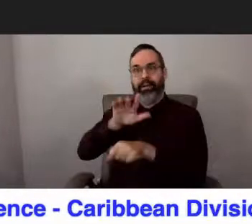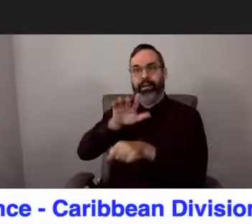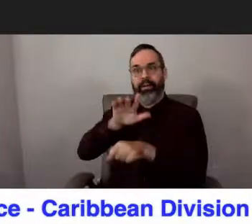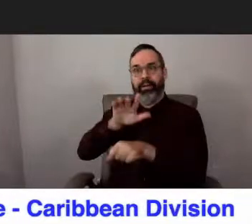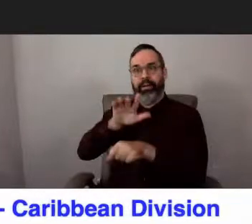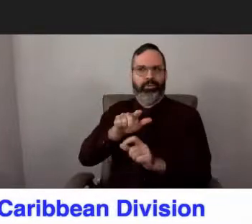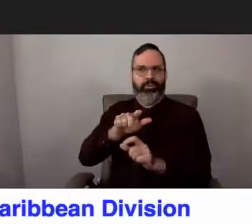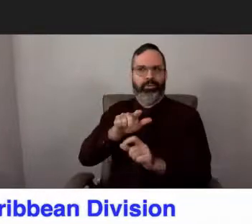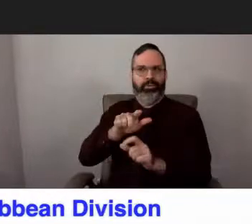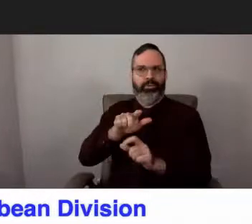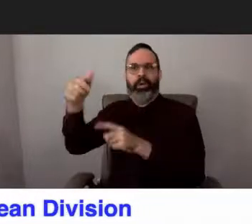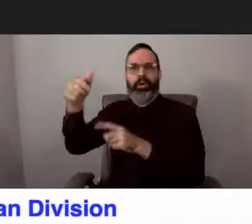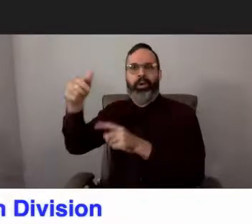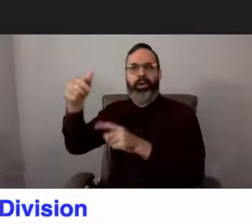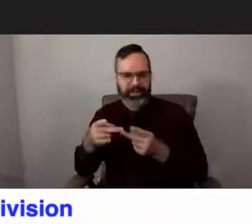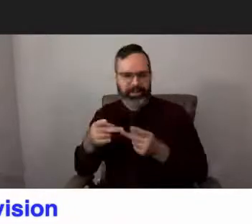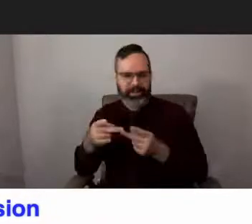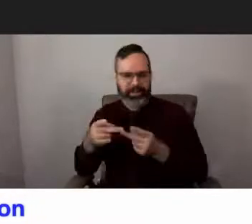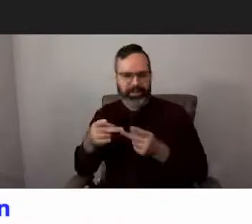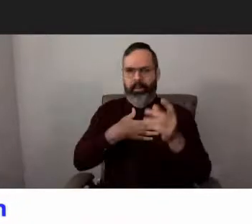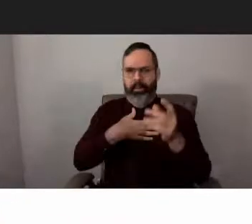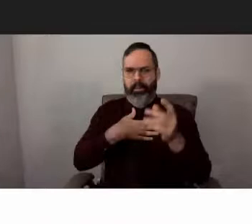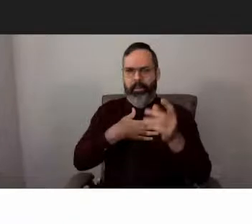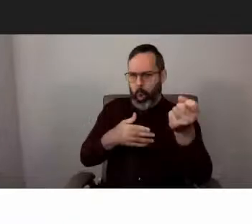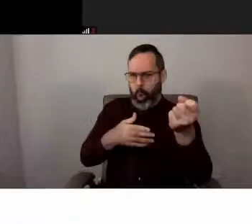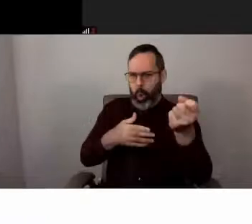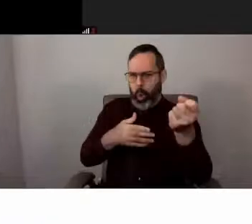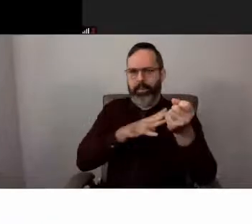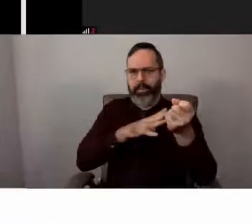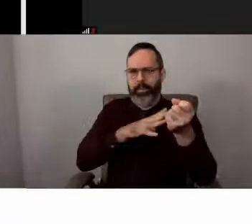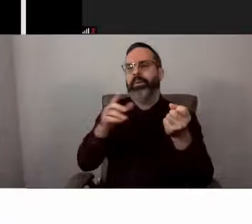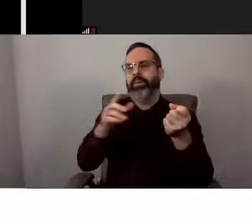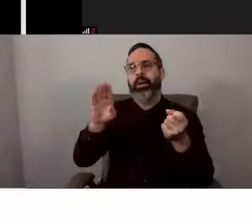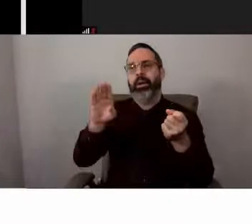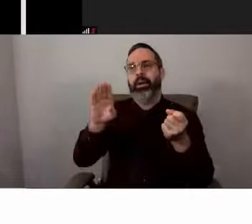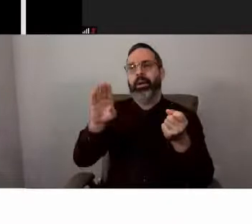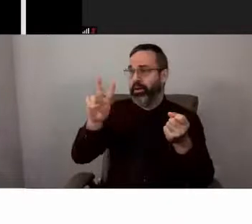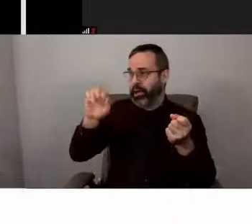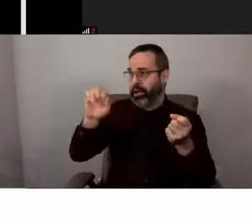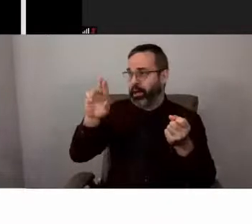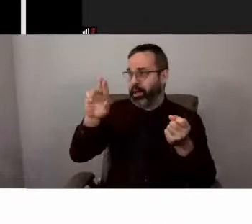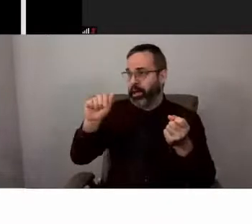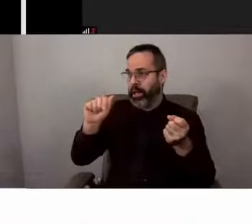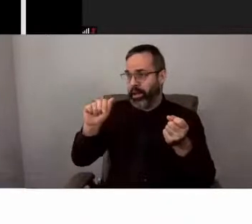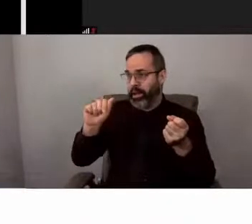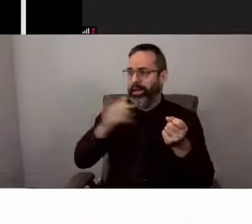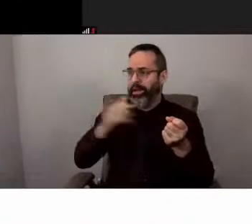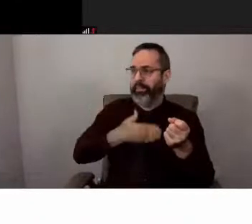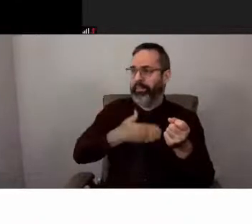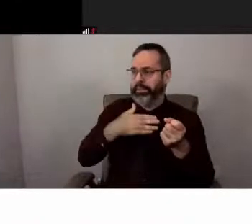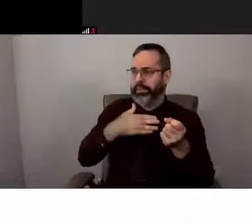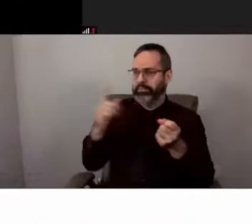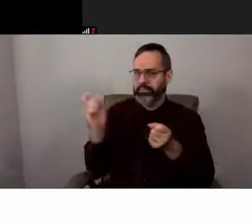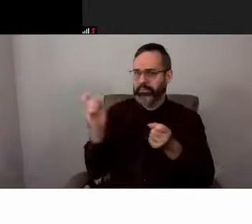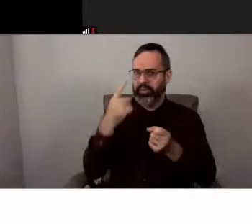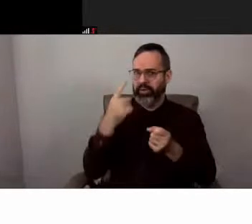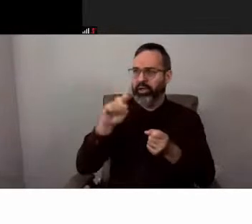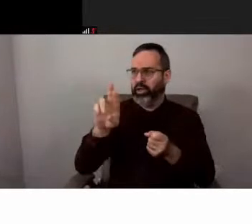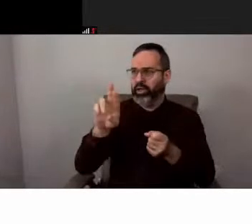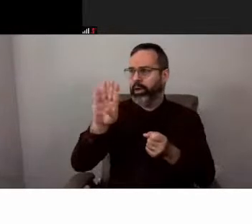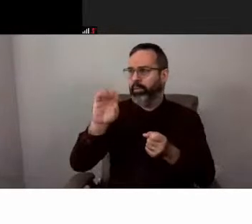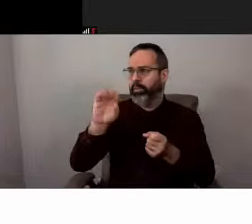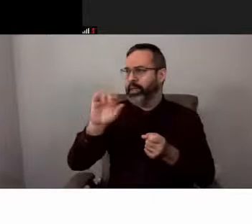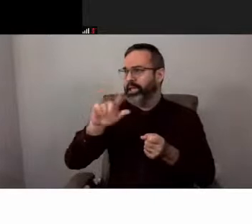by. I have Dr. Baerga, please. You have a question for Dr. Bonilla before she leaves?